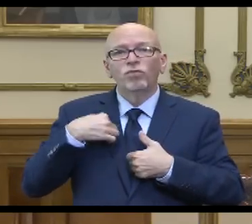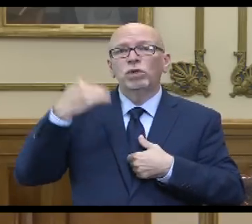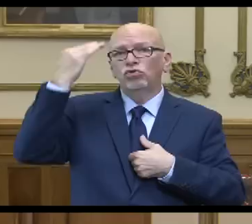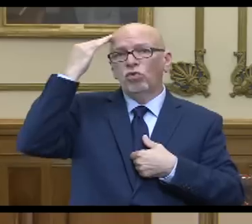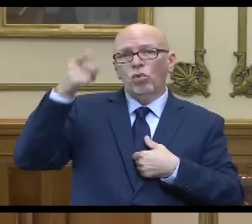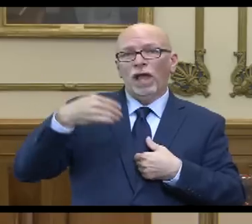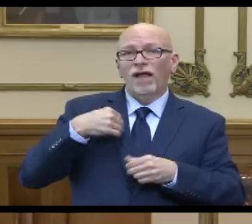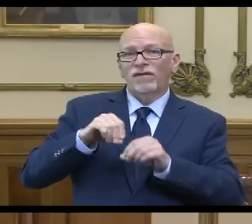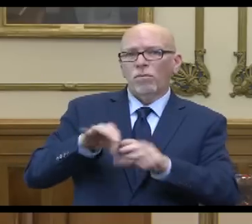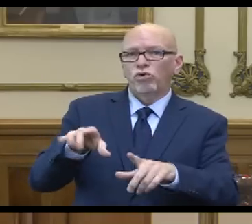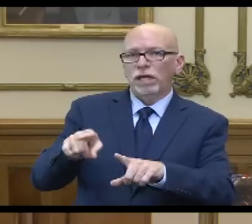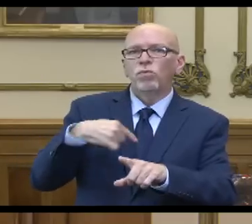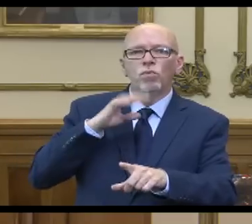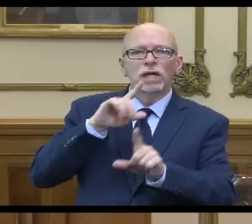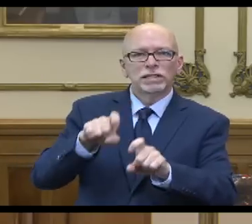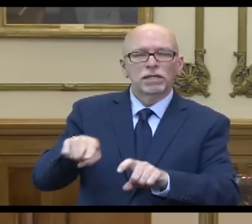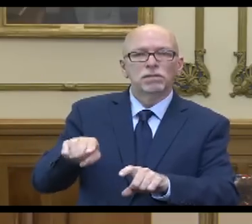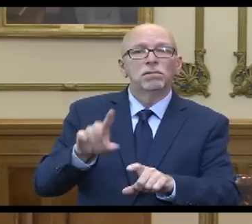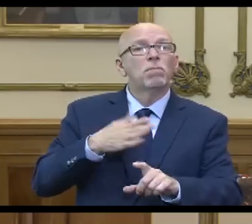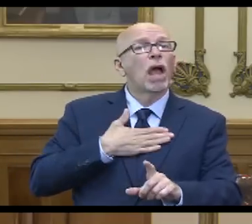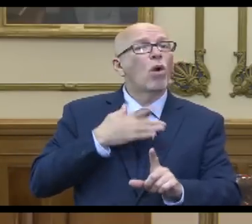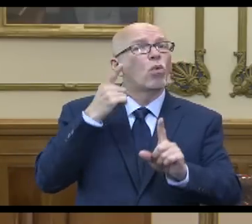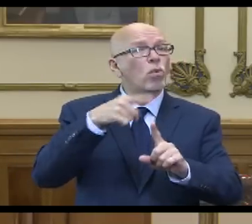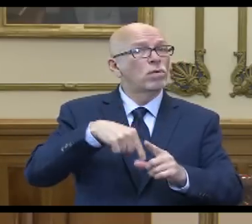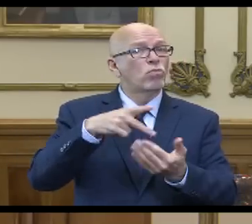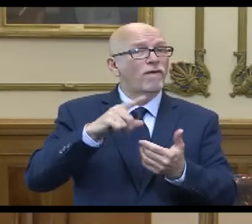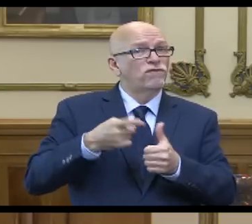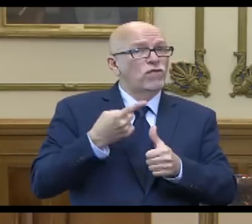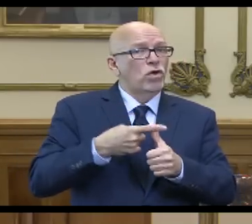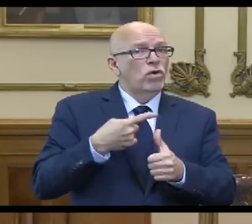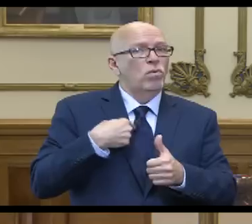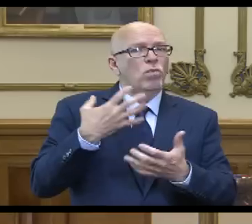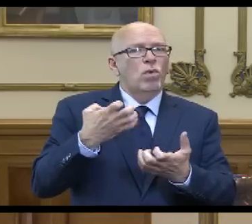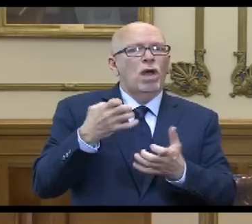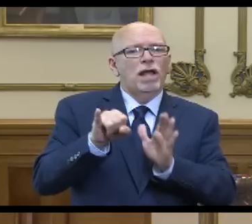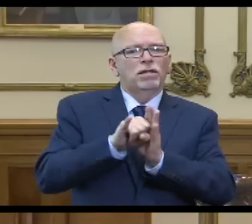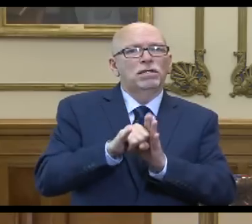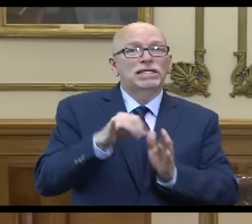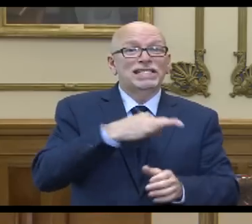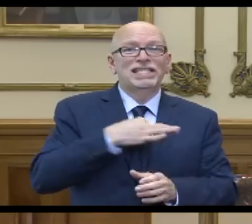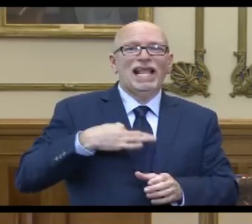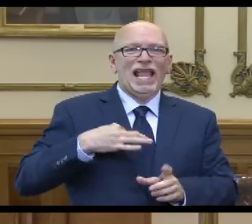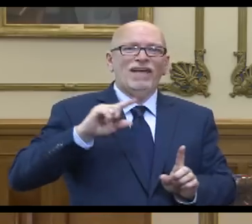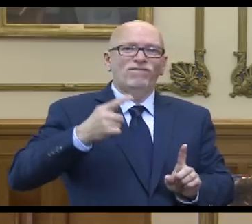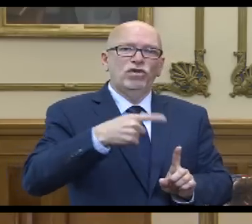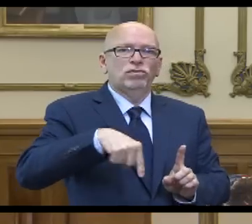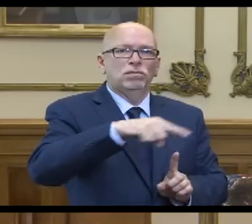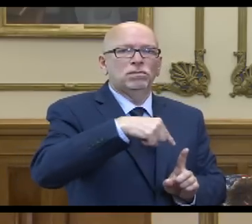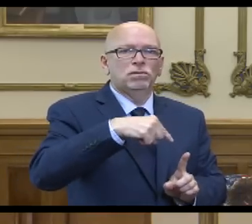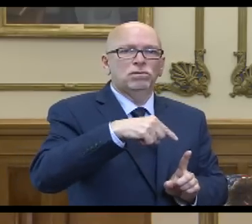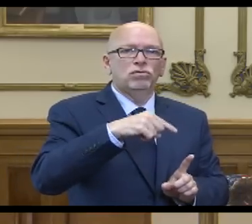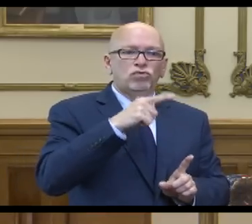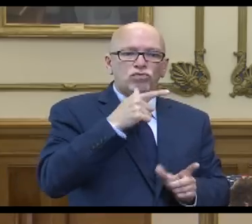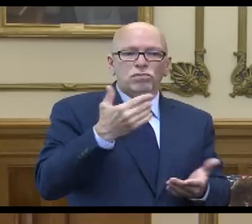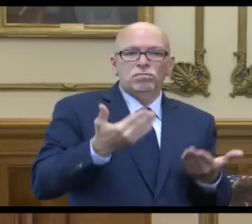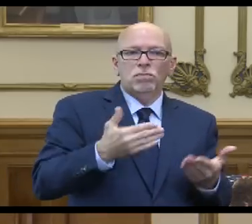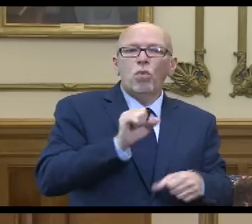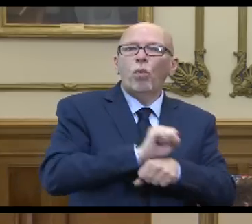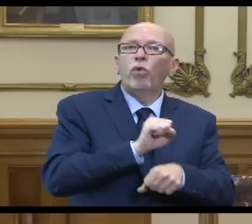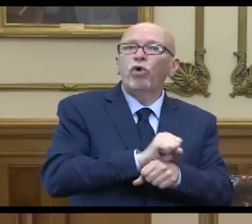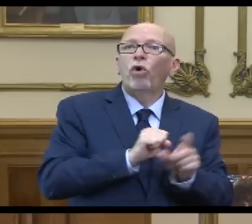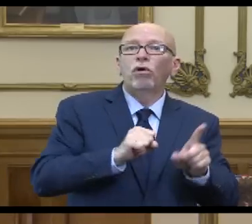is outbreaks. The goal of this program at first is to let's identify all the staff in long-term care facilities that might be